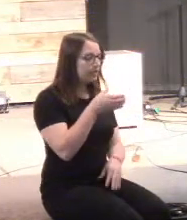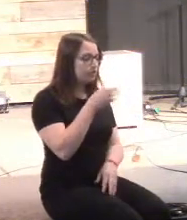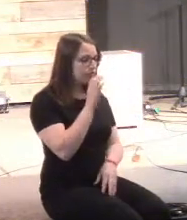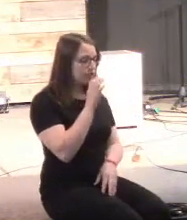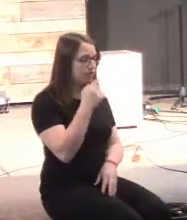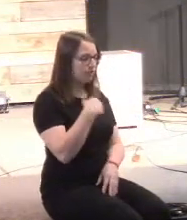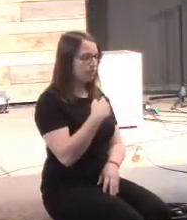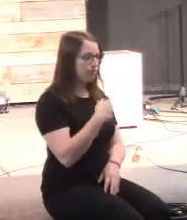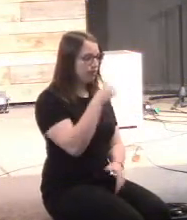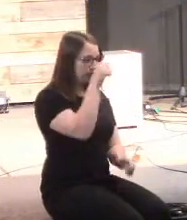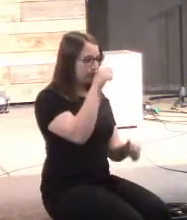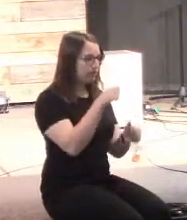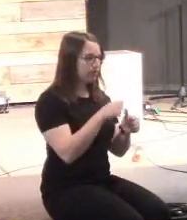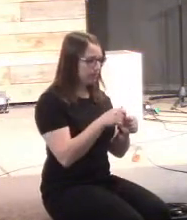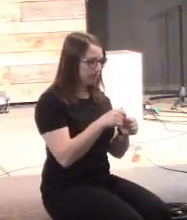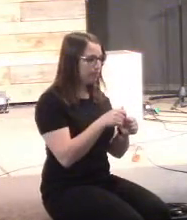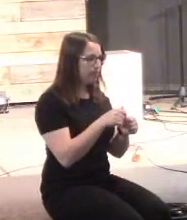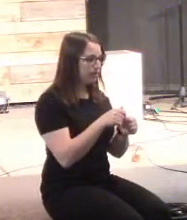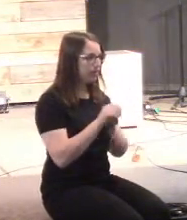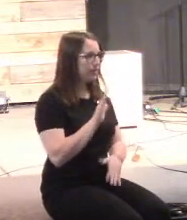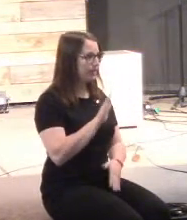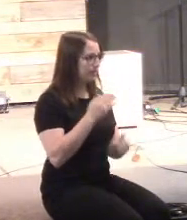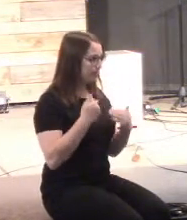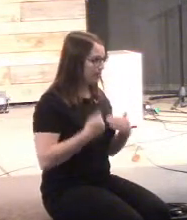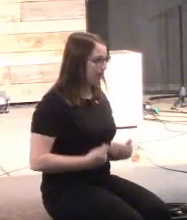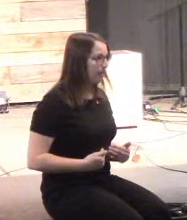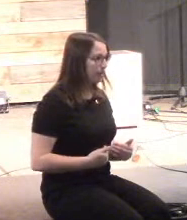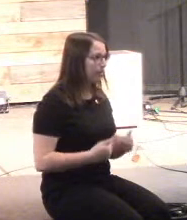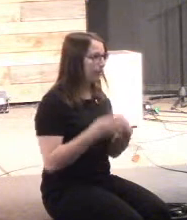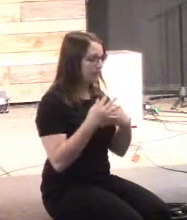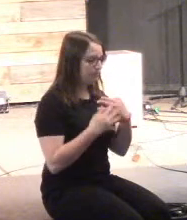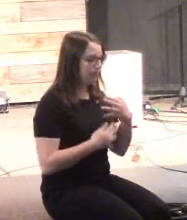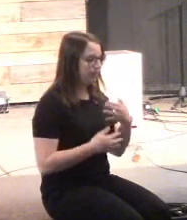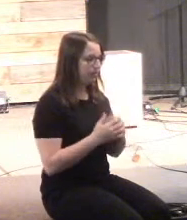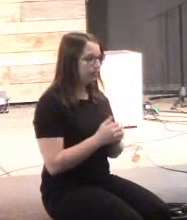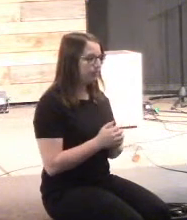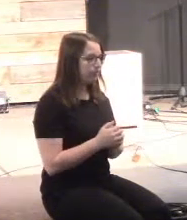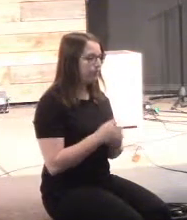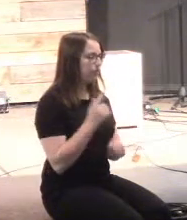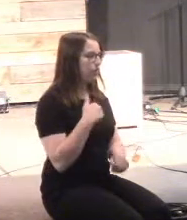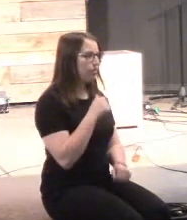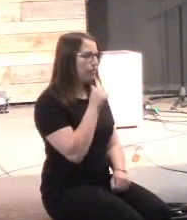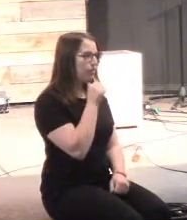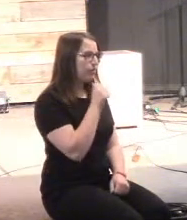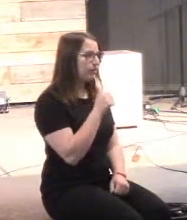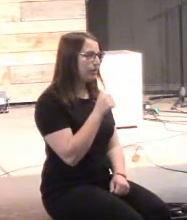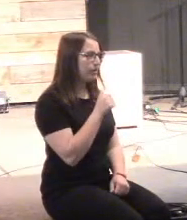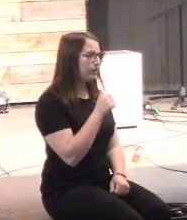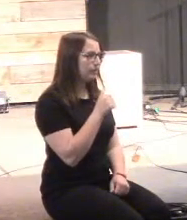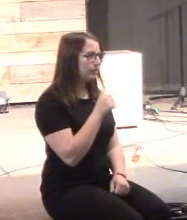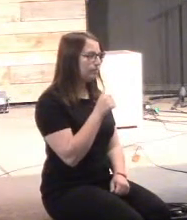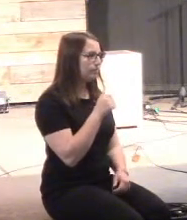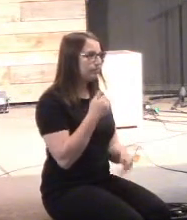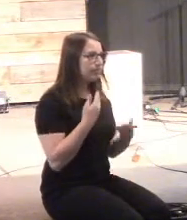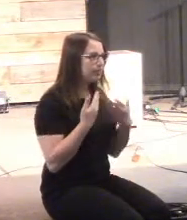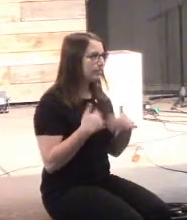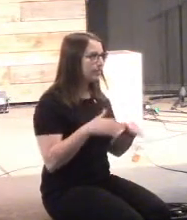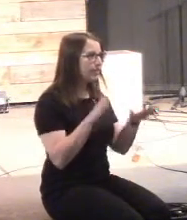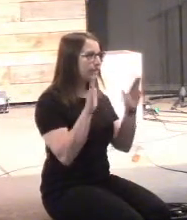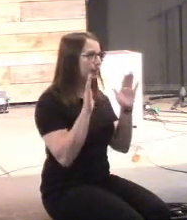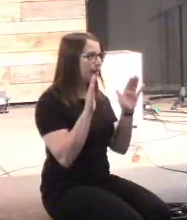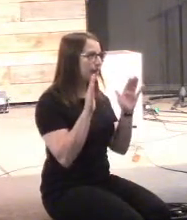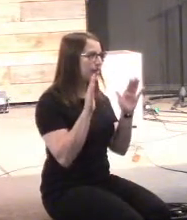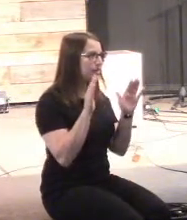us, we don't just accept the sacrifice that he made for us.